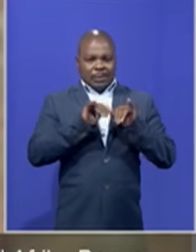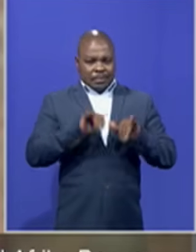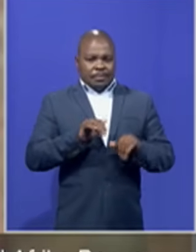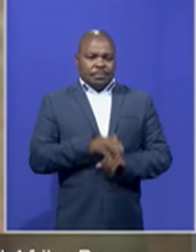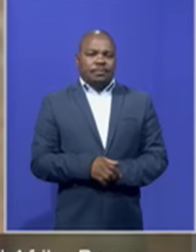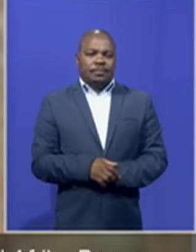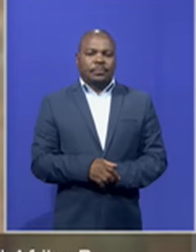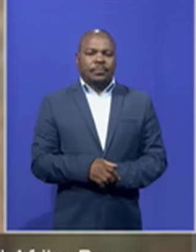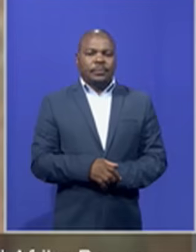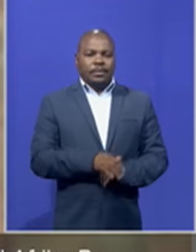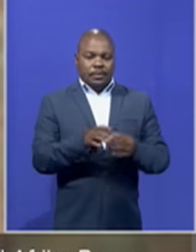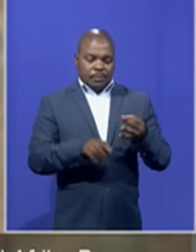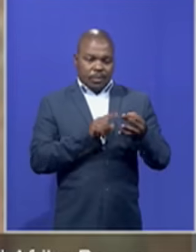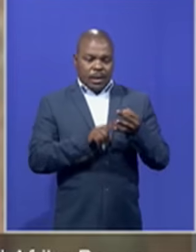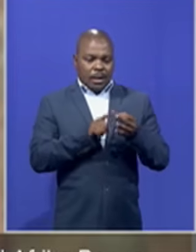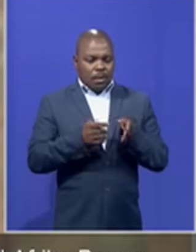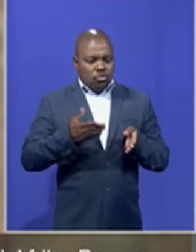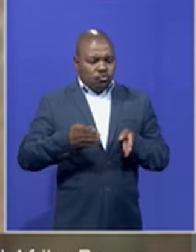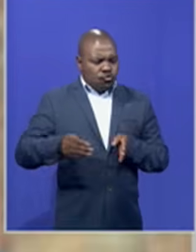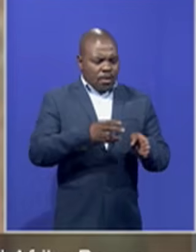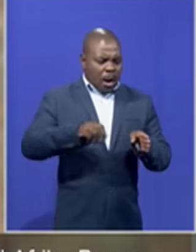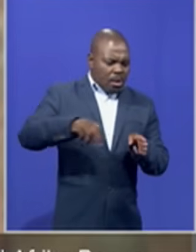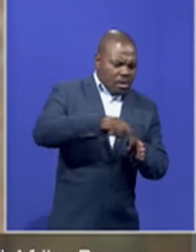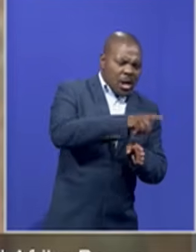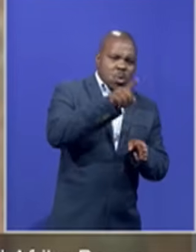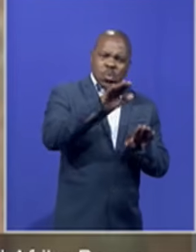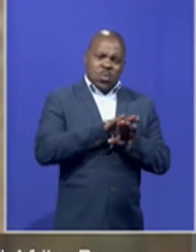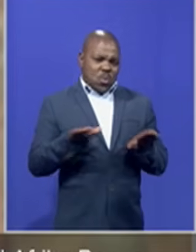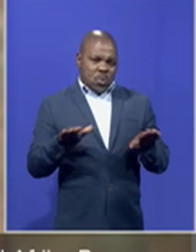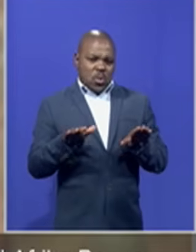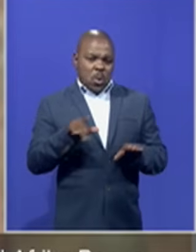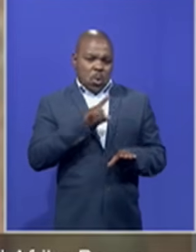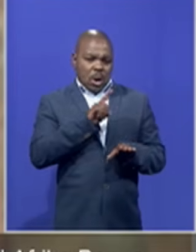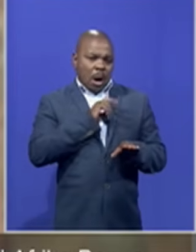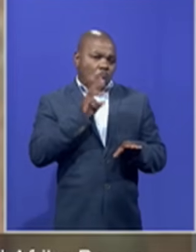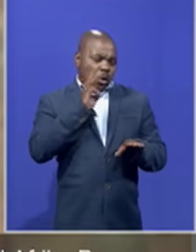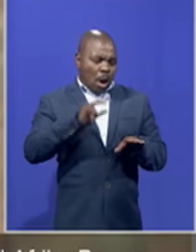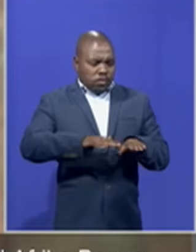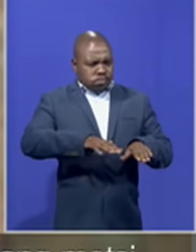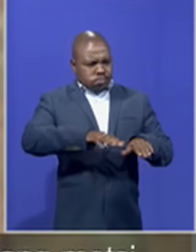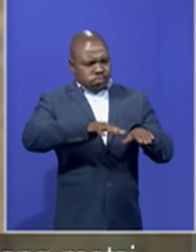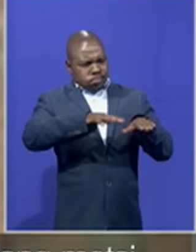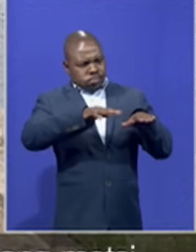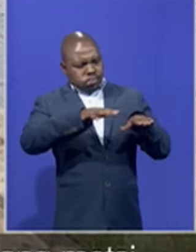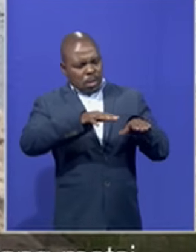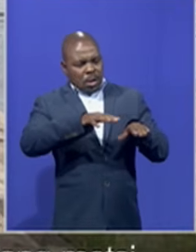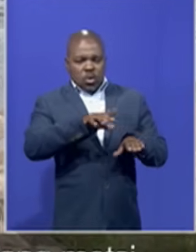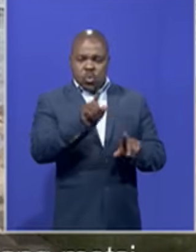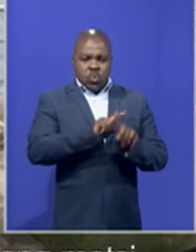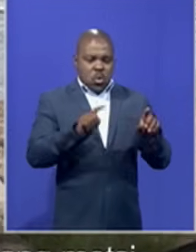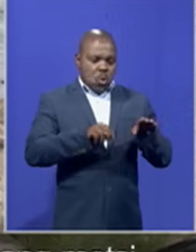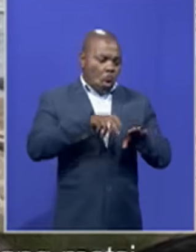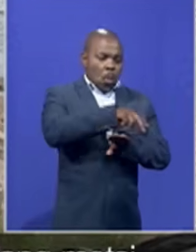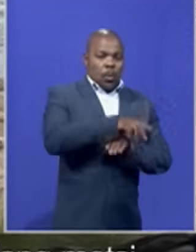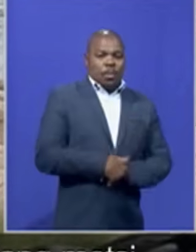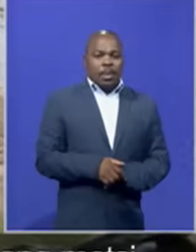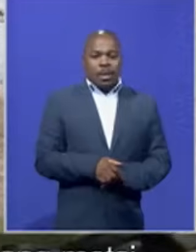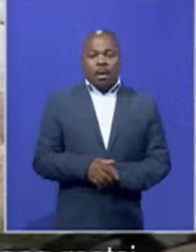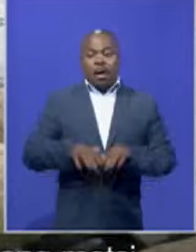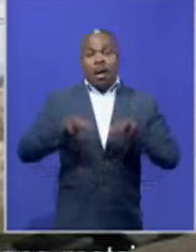to avoid crossing rivers and swollen streams where waters are above the ankles. Maemo a